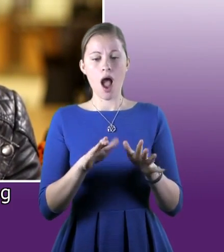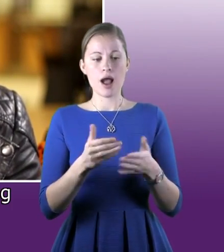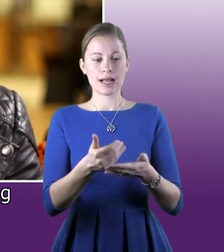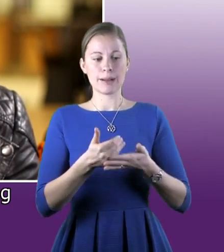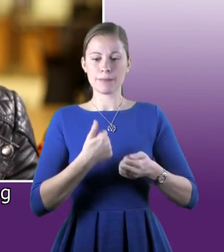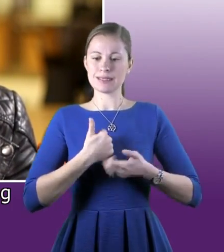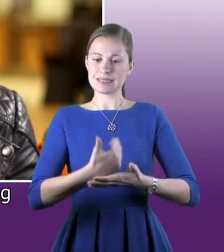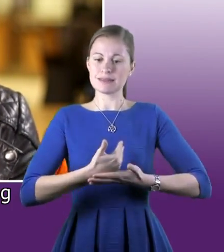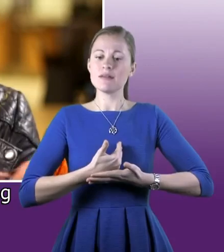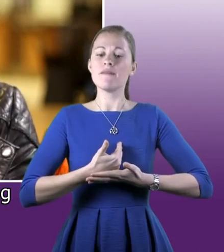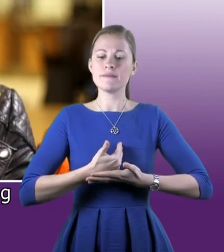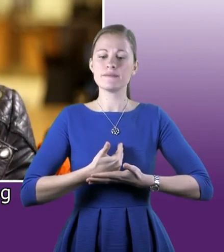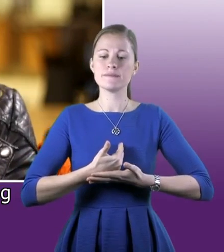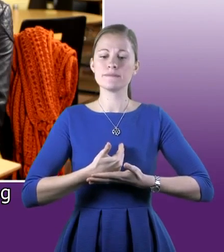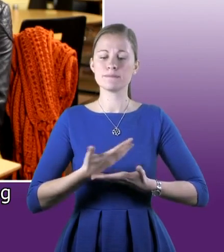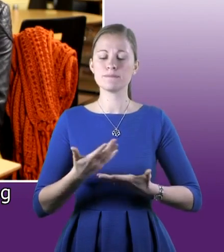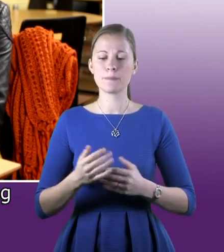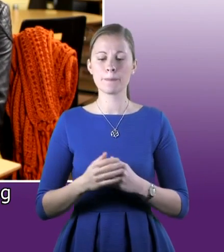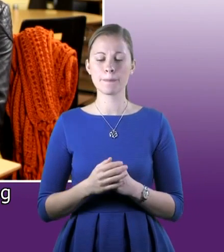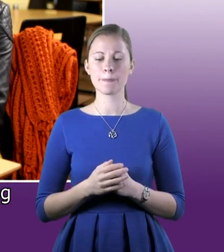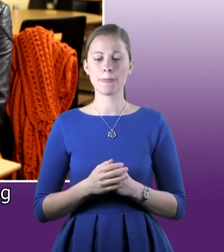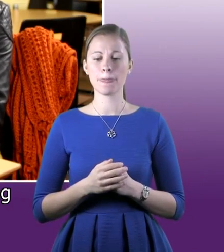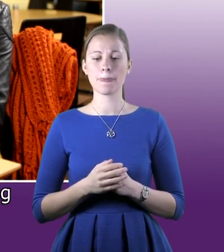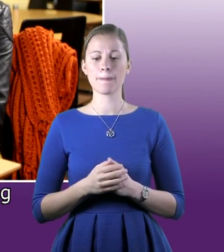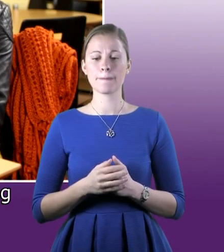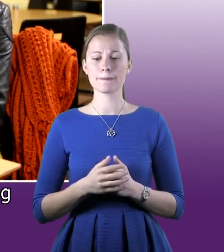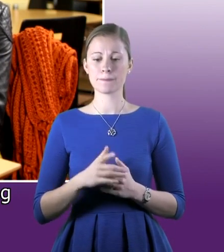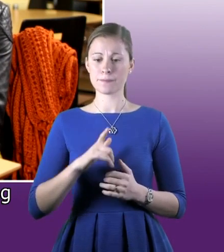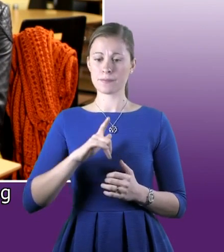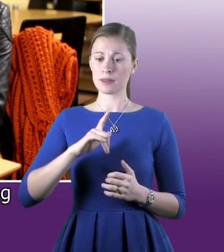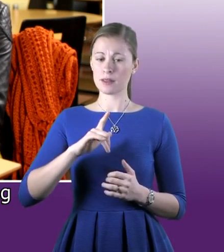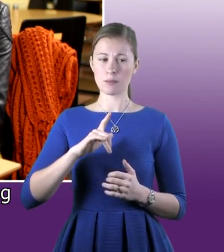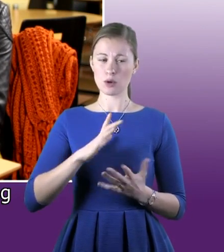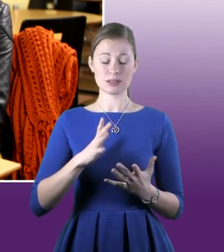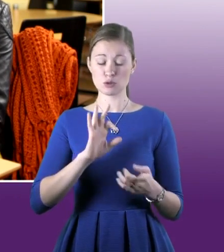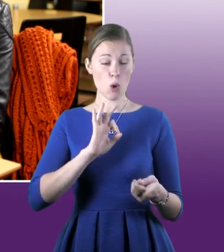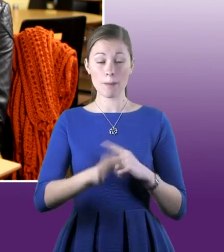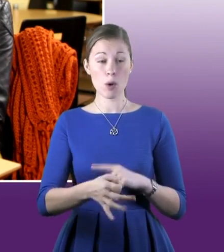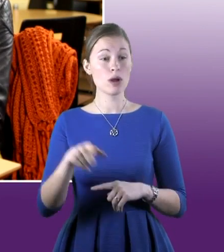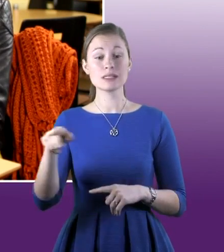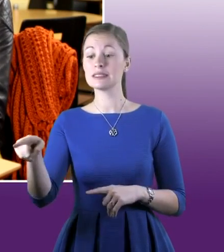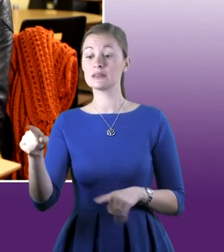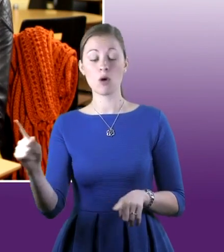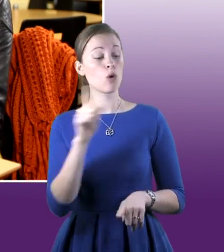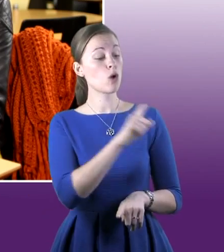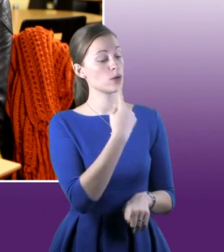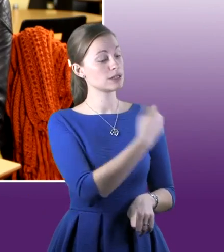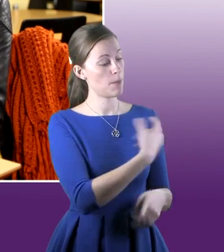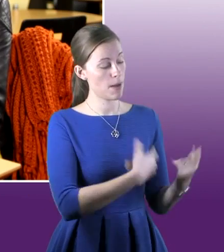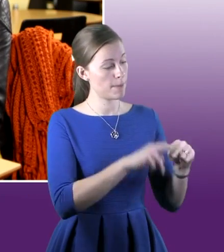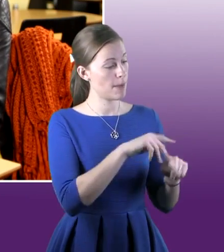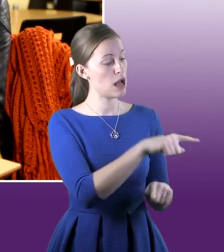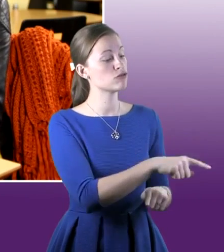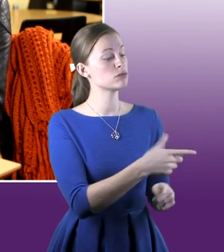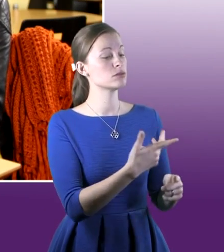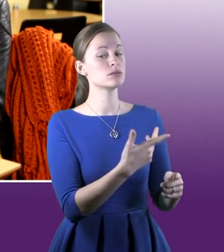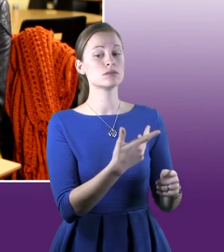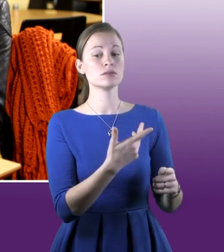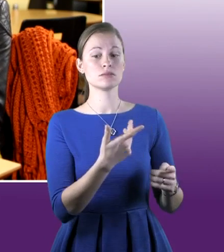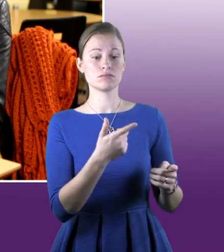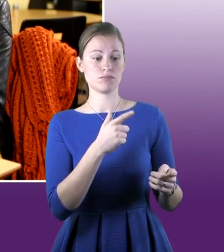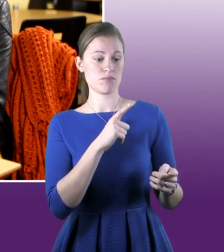And because, like, there's no point in them going and telling my parents, because they're just going to